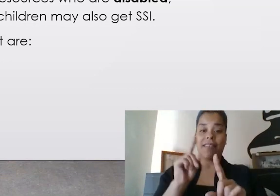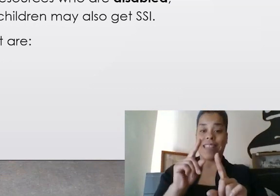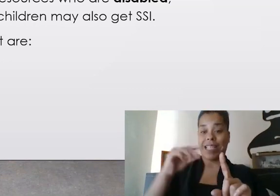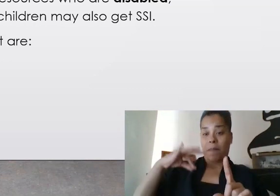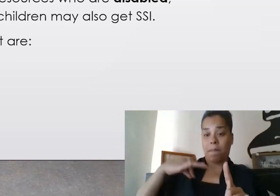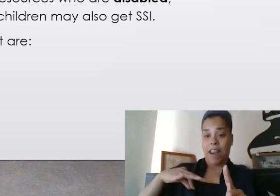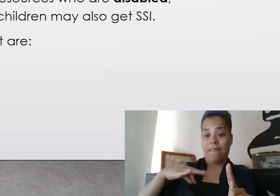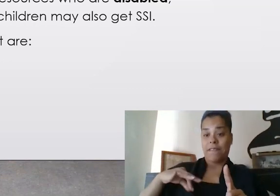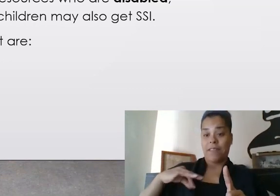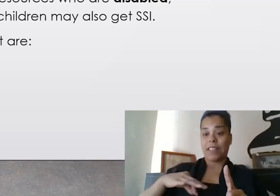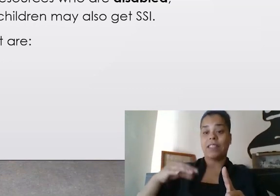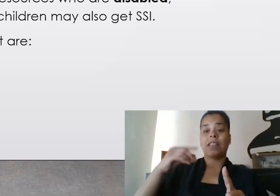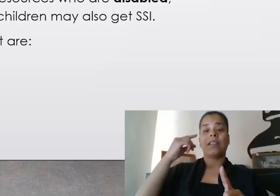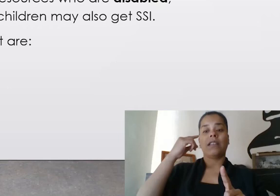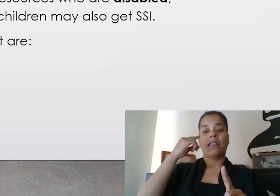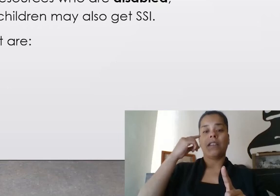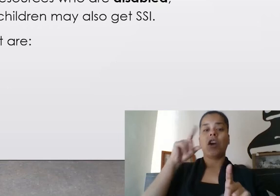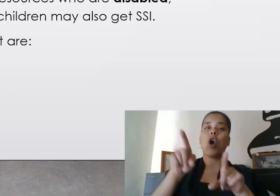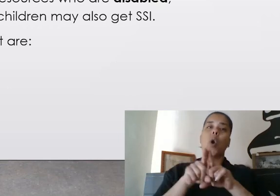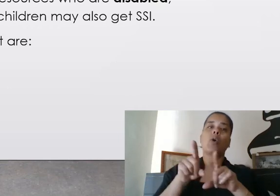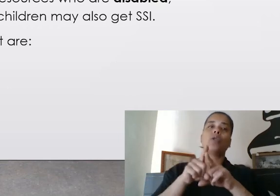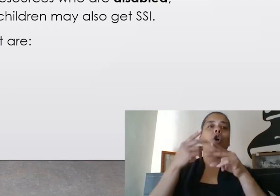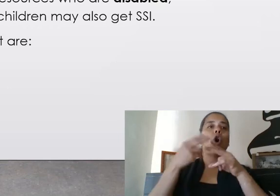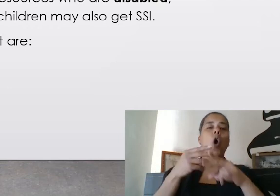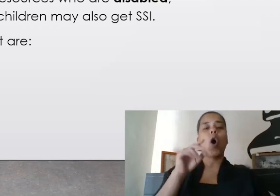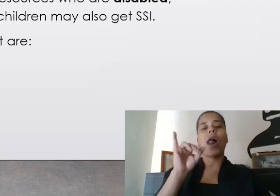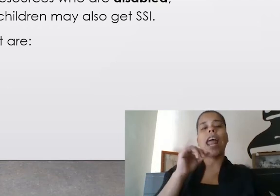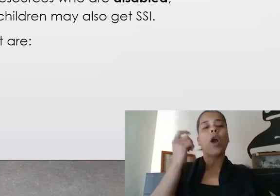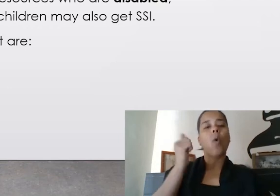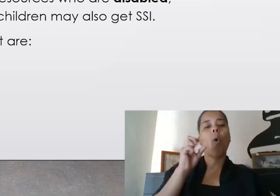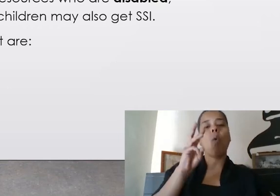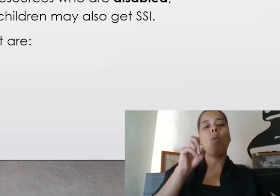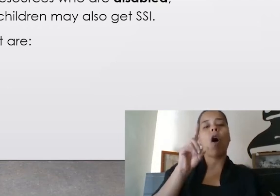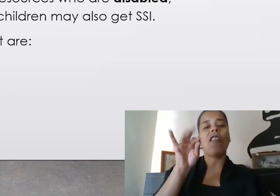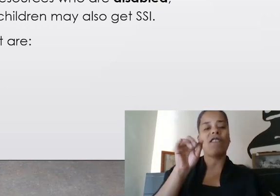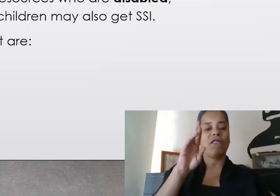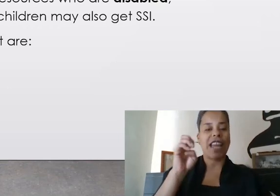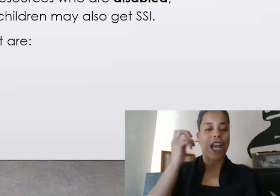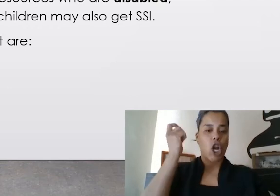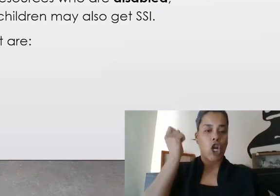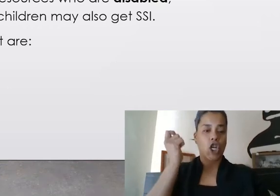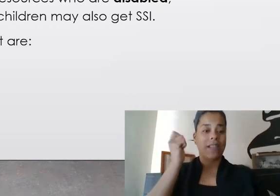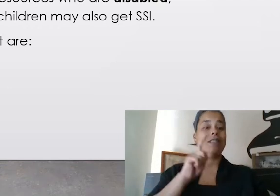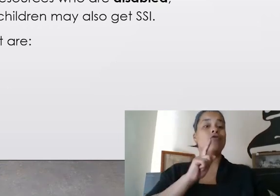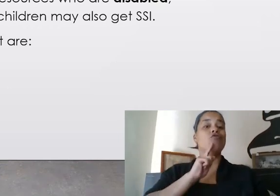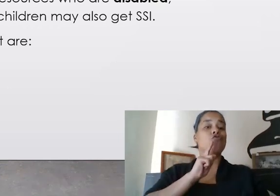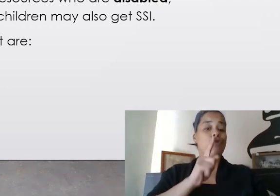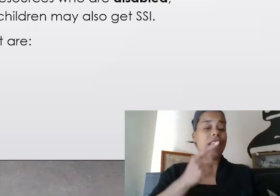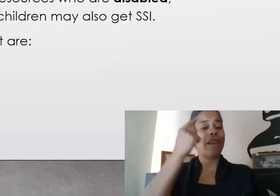is also known as a welfare benefit, and it's based on financial need.